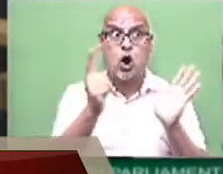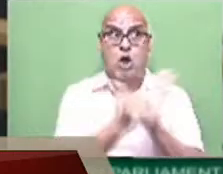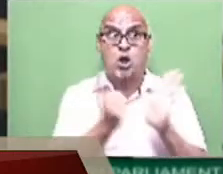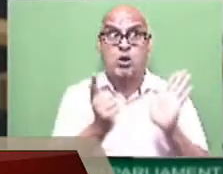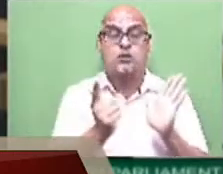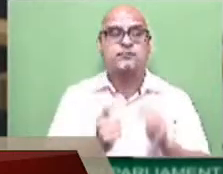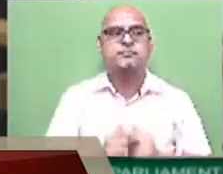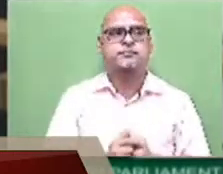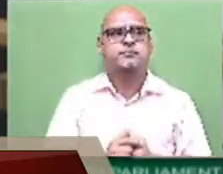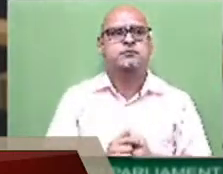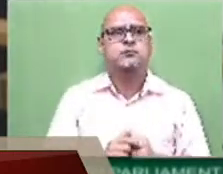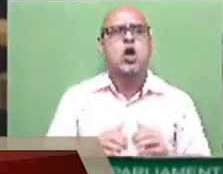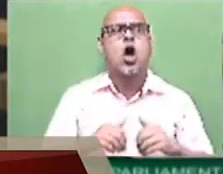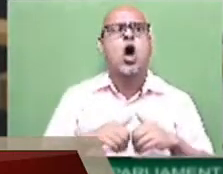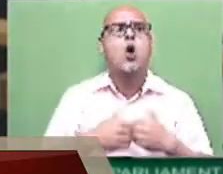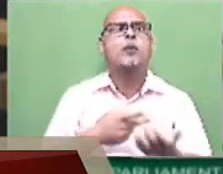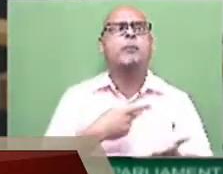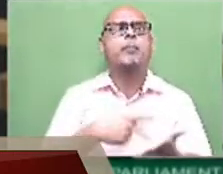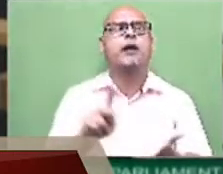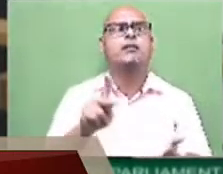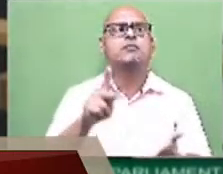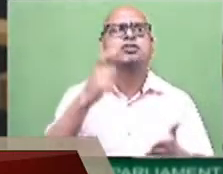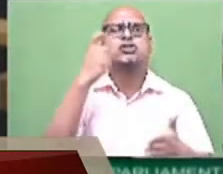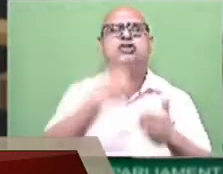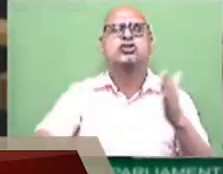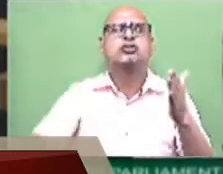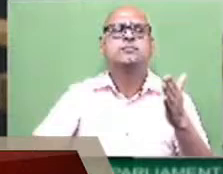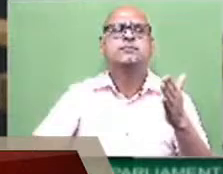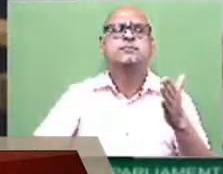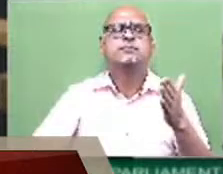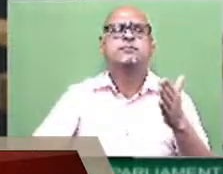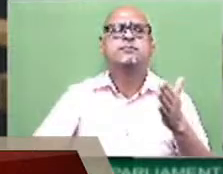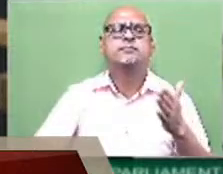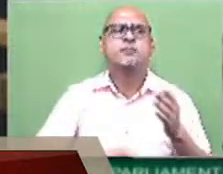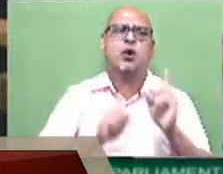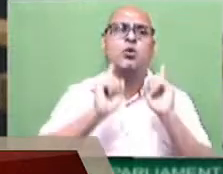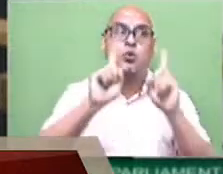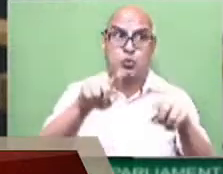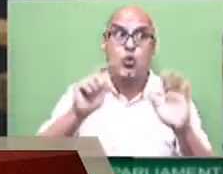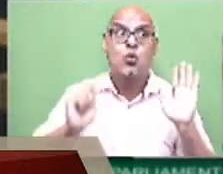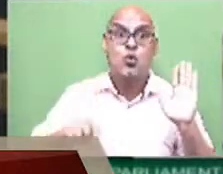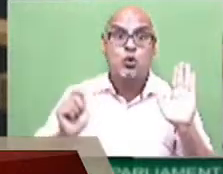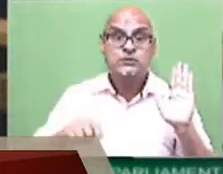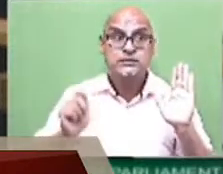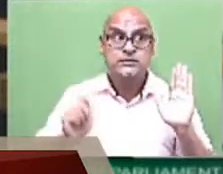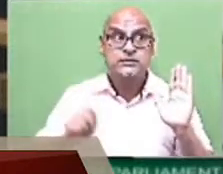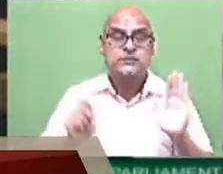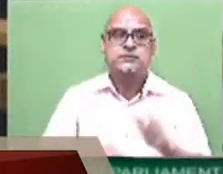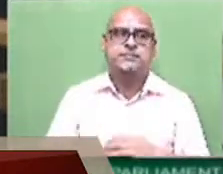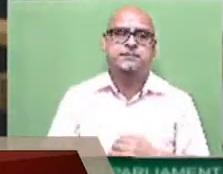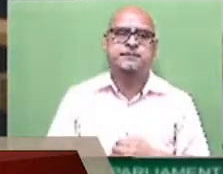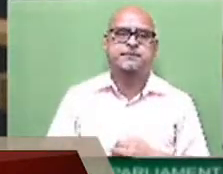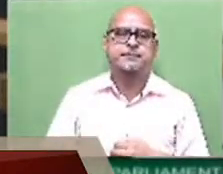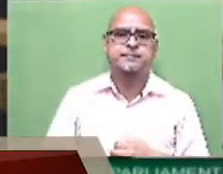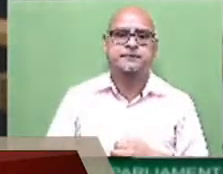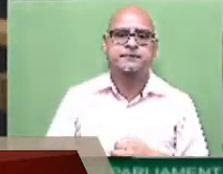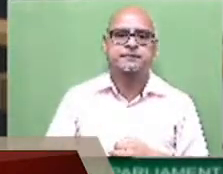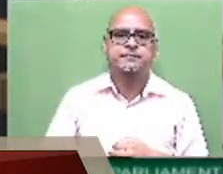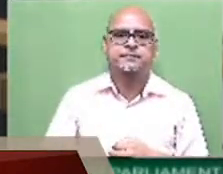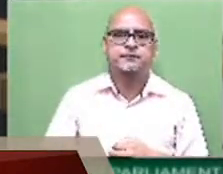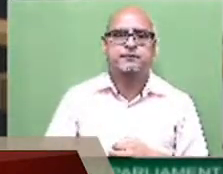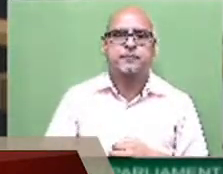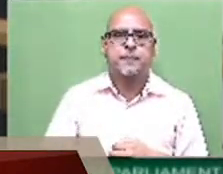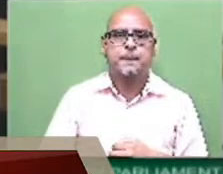don't pay the ticket, a date will be set for you to appear before the magistrate, and then the matter will be proceeding as a regular summary